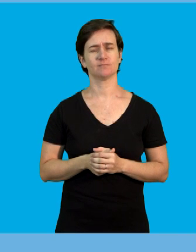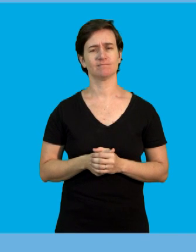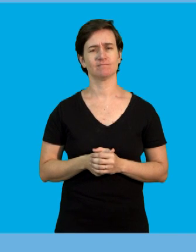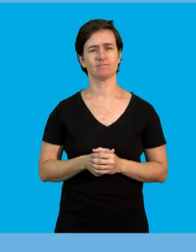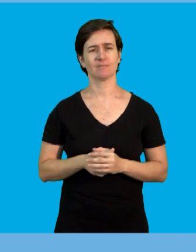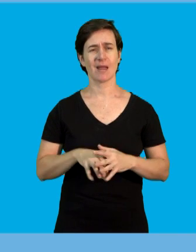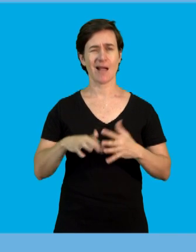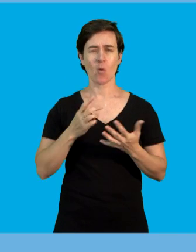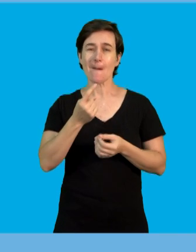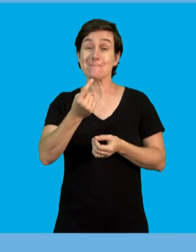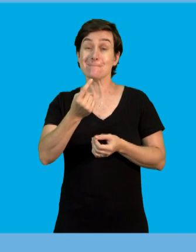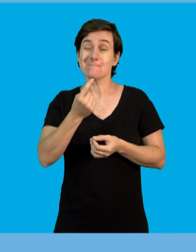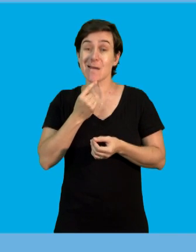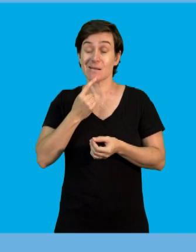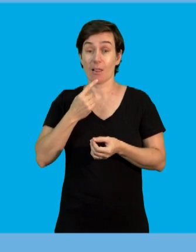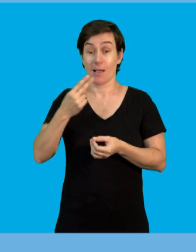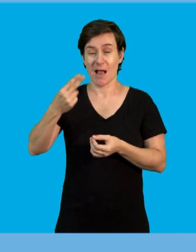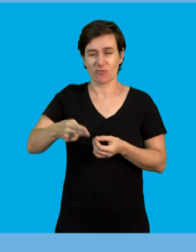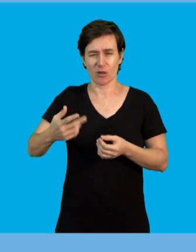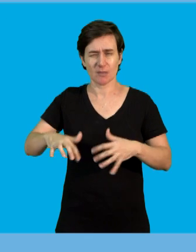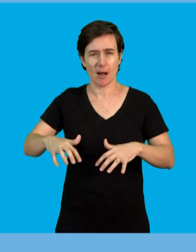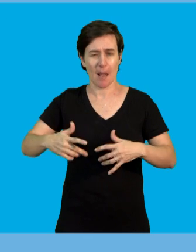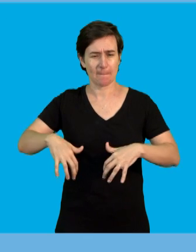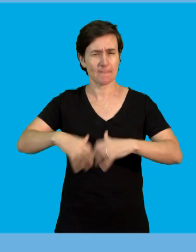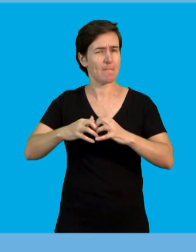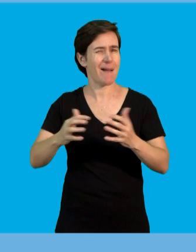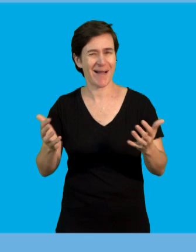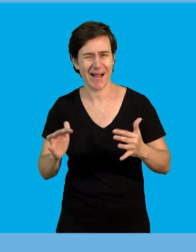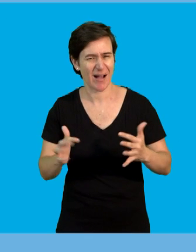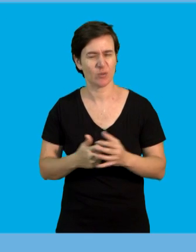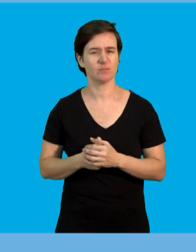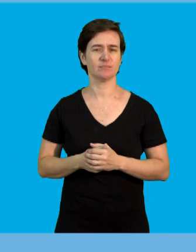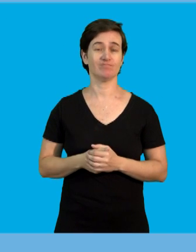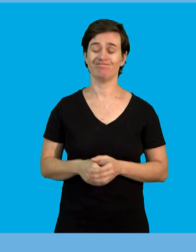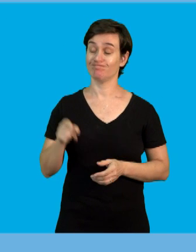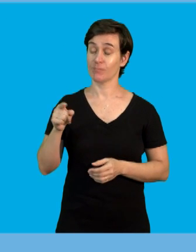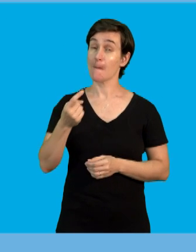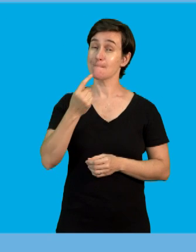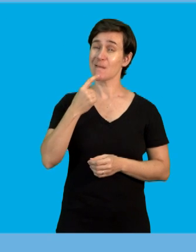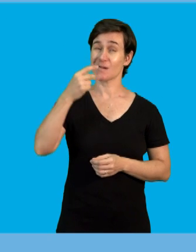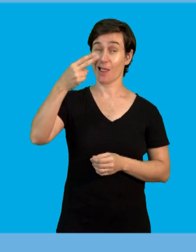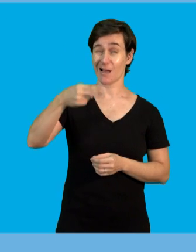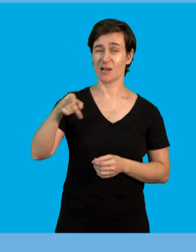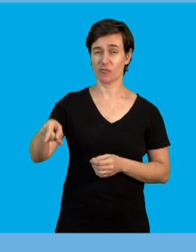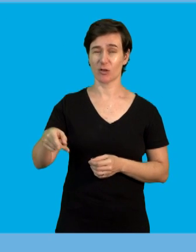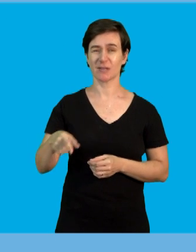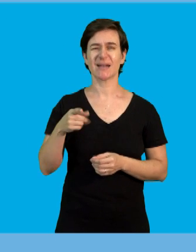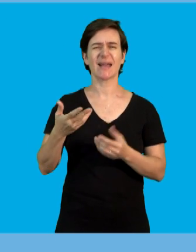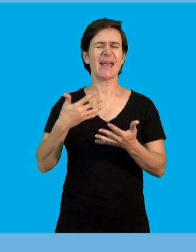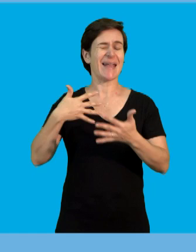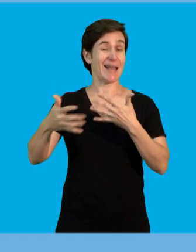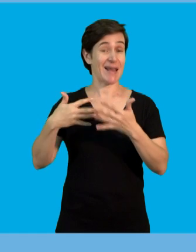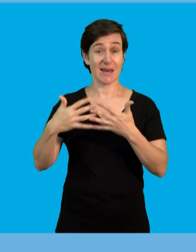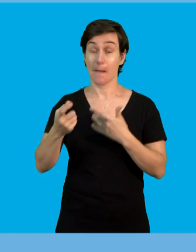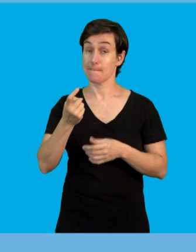says, how can a metal hydroxide be formed in general? So a metal hydroxide, we know that needs to be